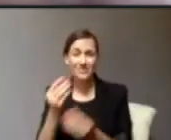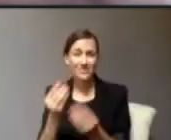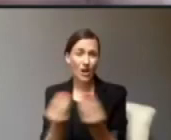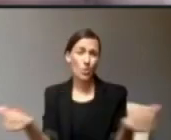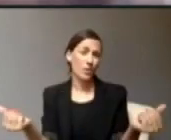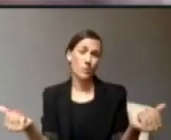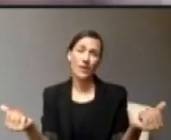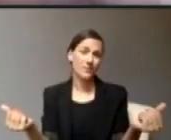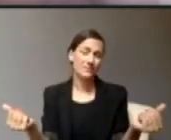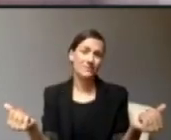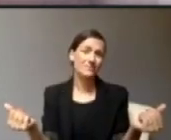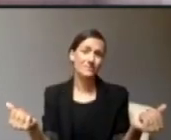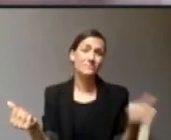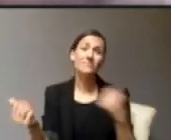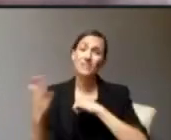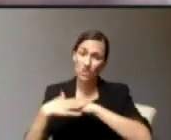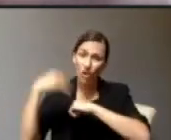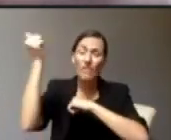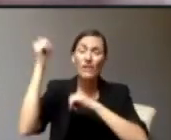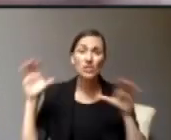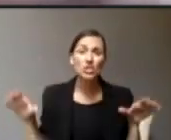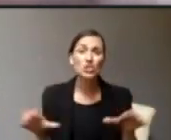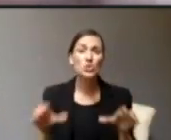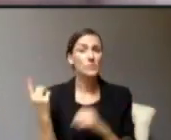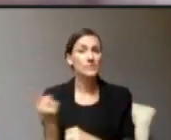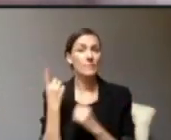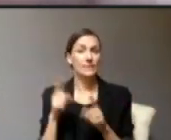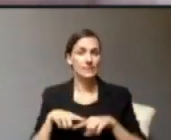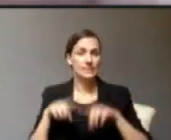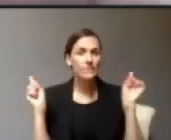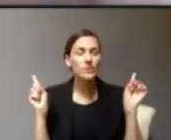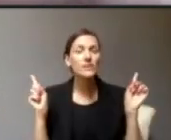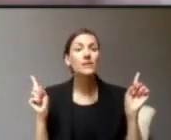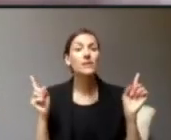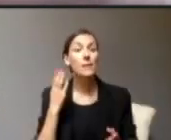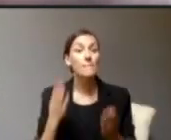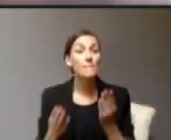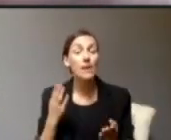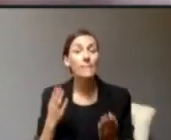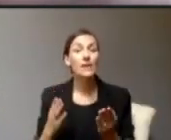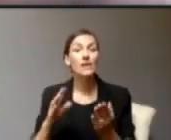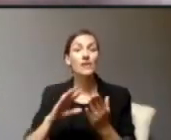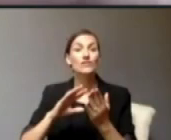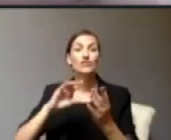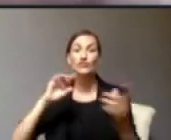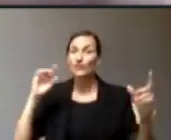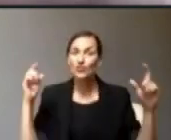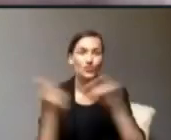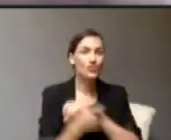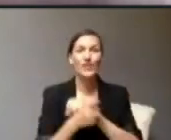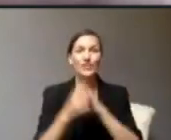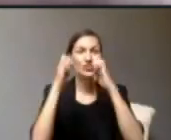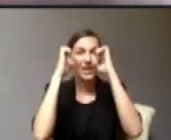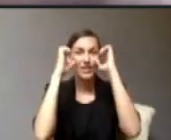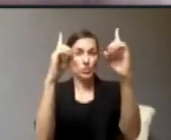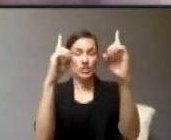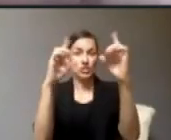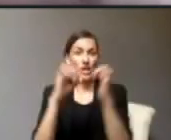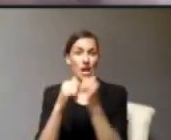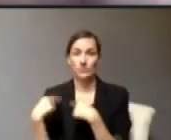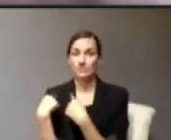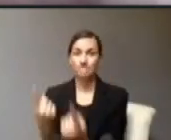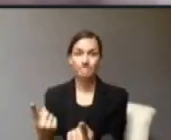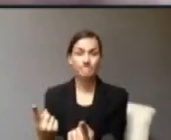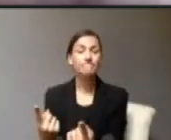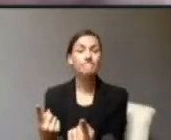is calling us to do things differently, perhaps a transformation of education as we have known it. So that's